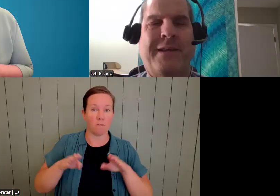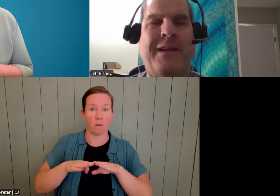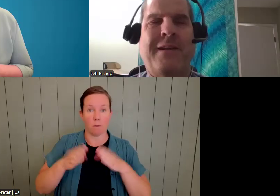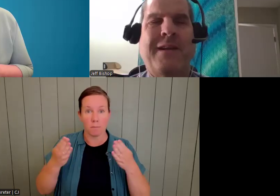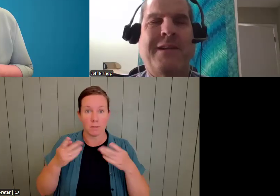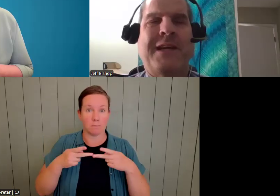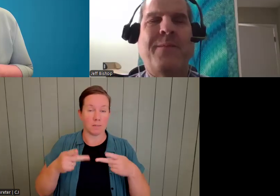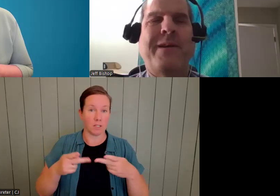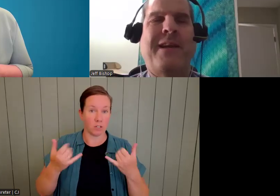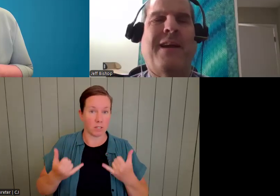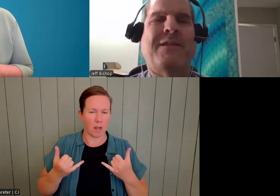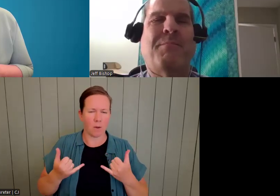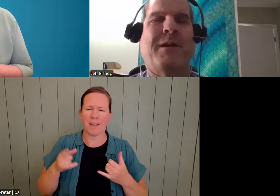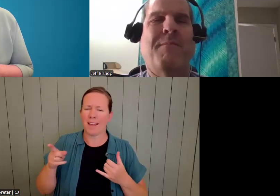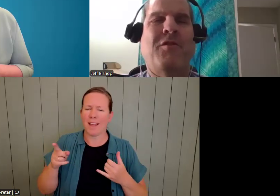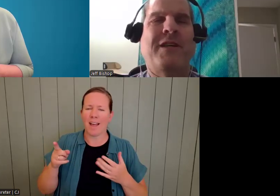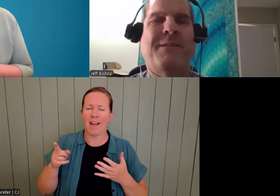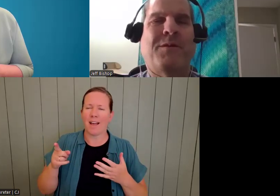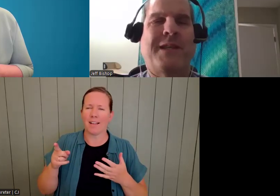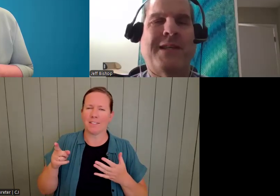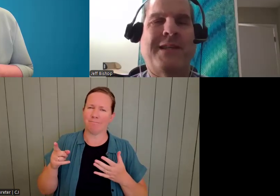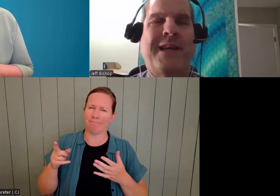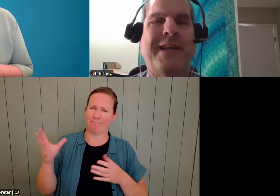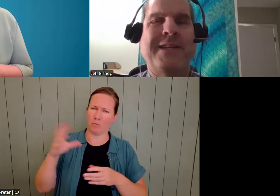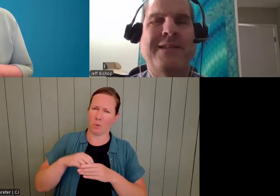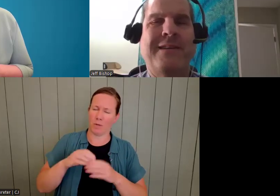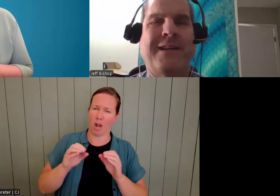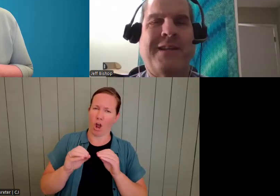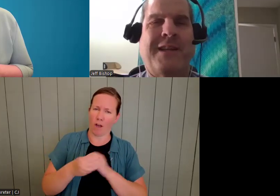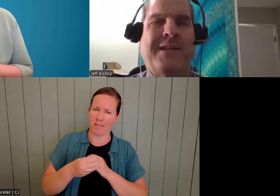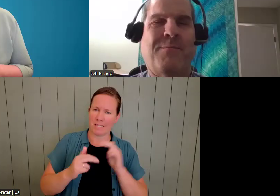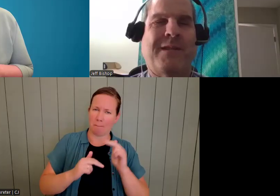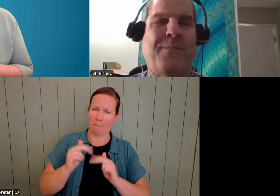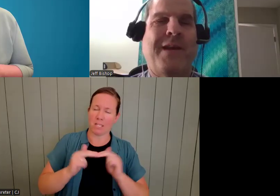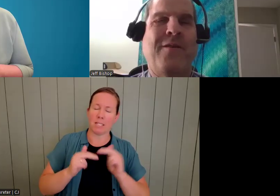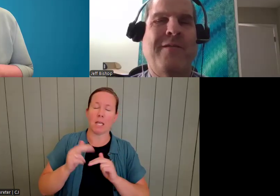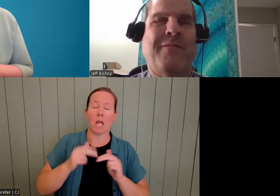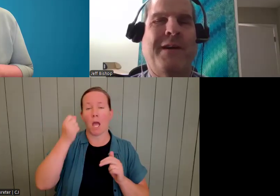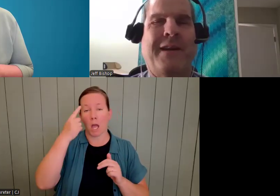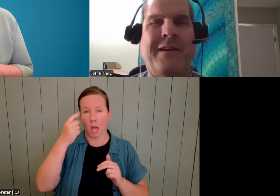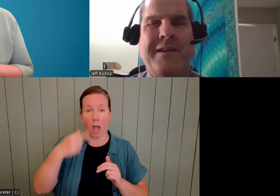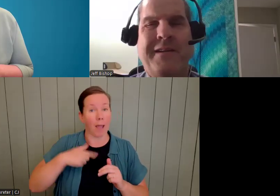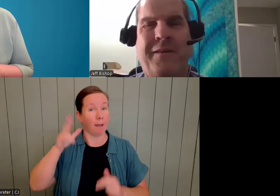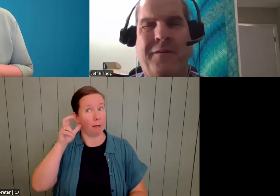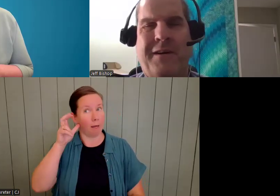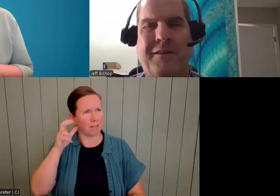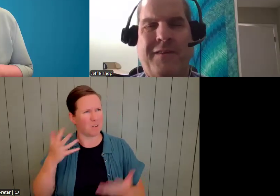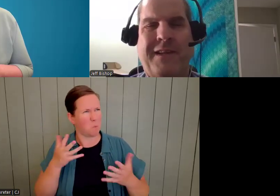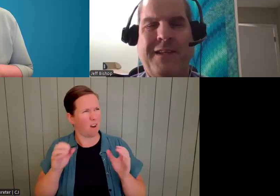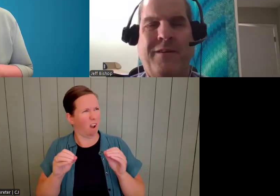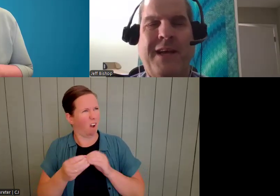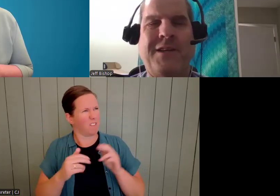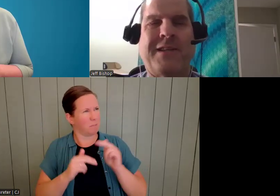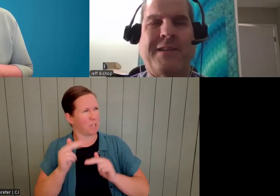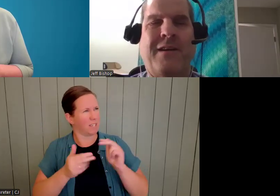is ChatGPT loves to put emoji symbols next to the headings because it thinks it wants to be cute and fun and all those fun